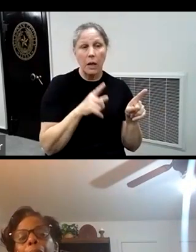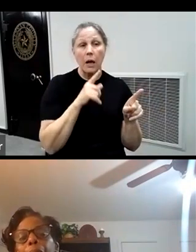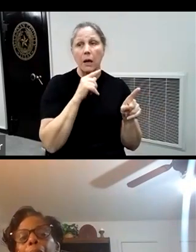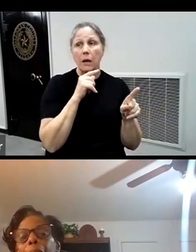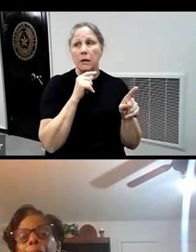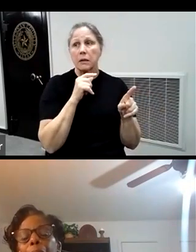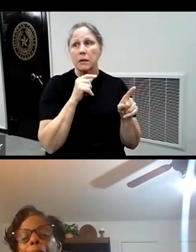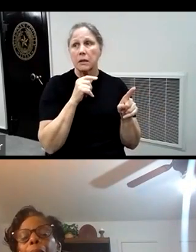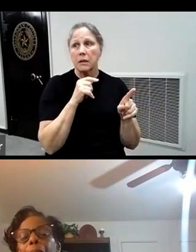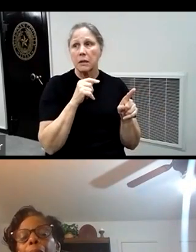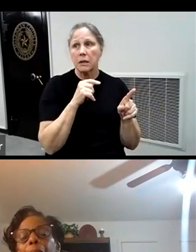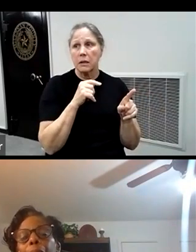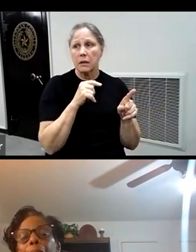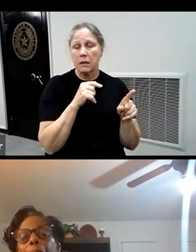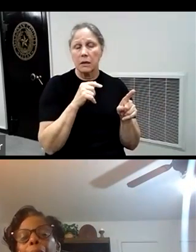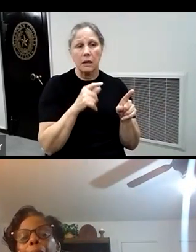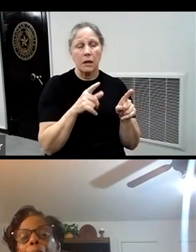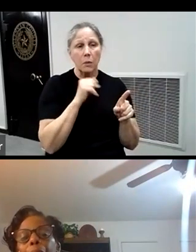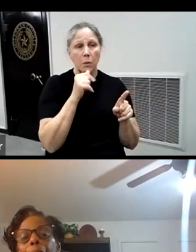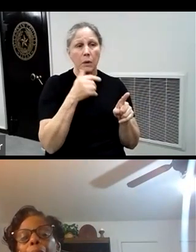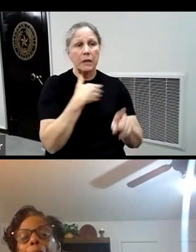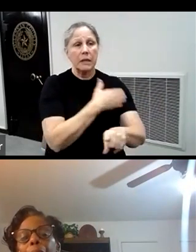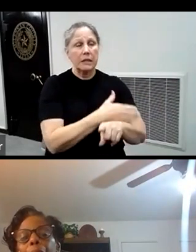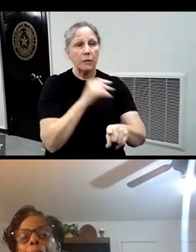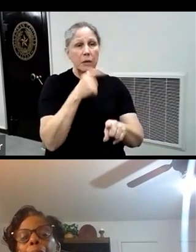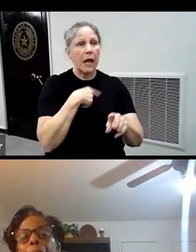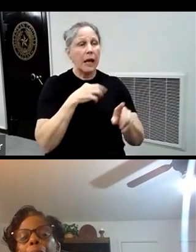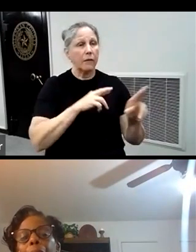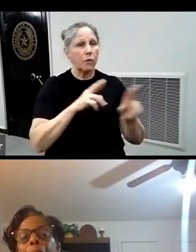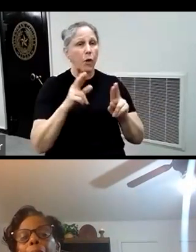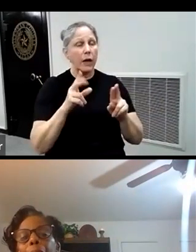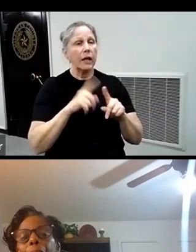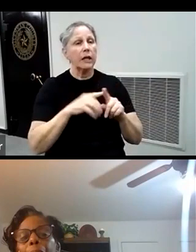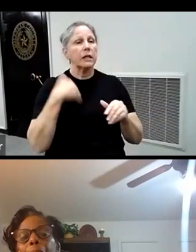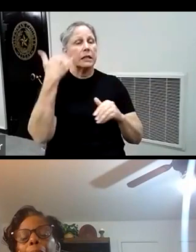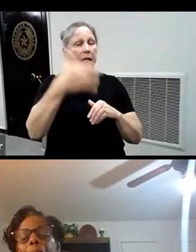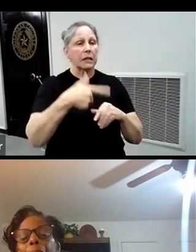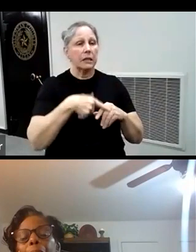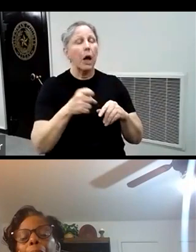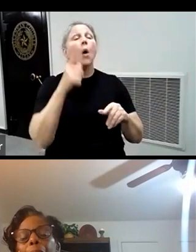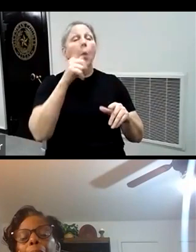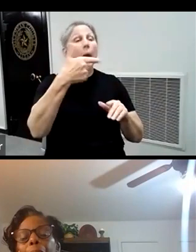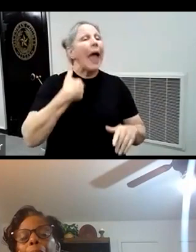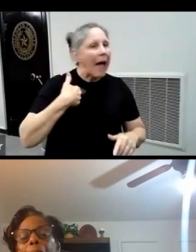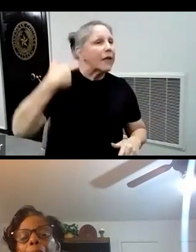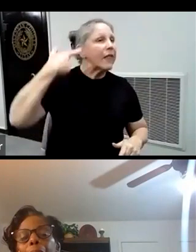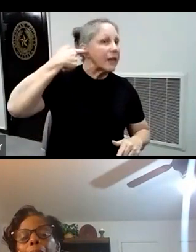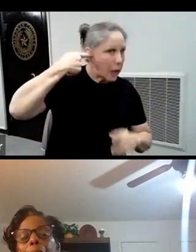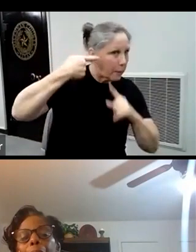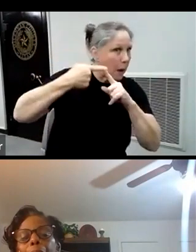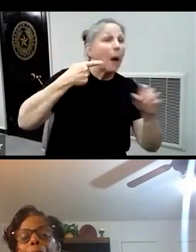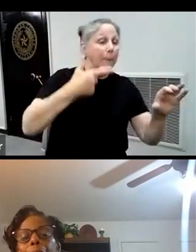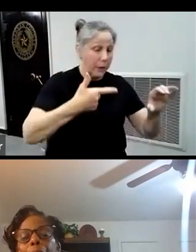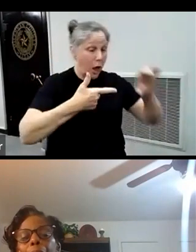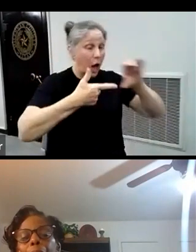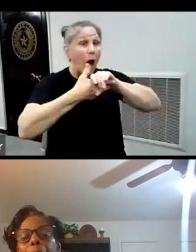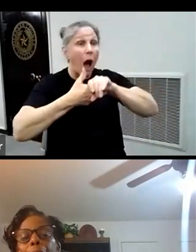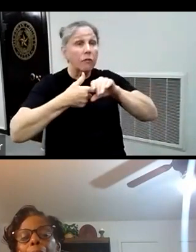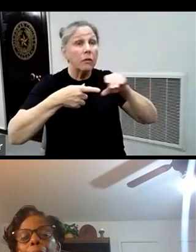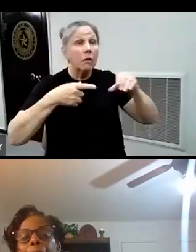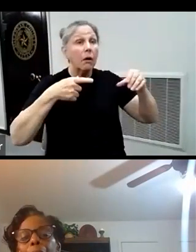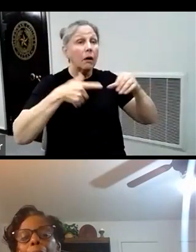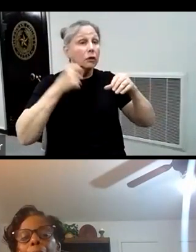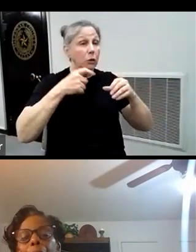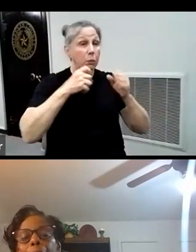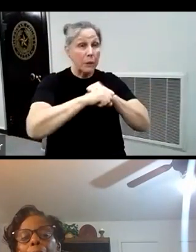week, but I wanted to correct that for it since I thought, but we will should have the